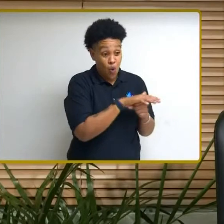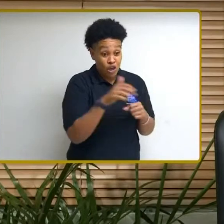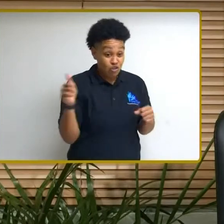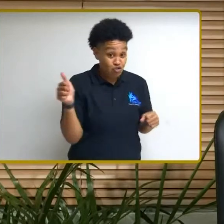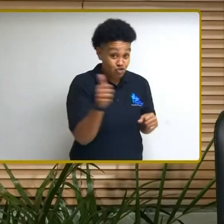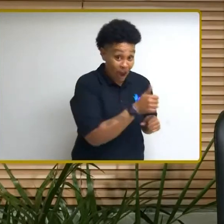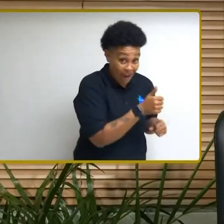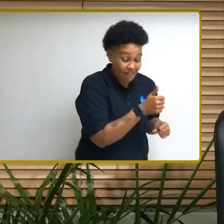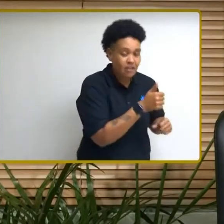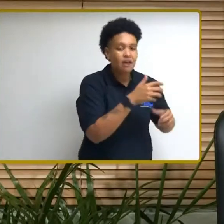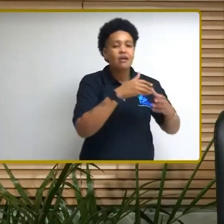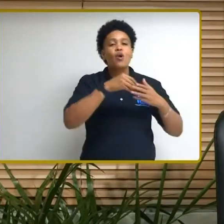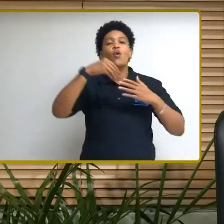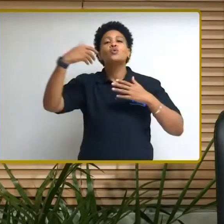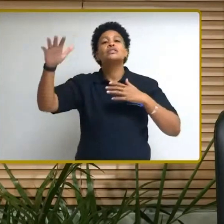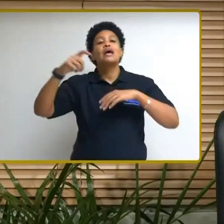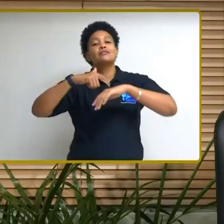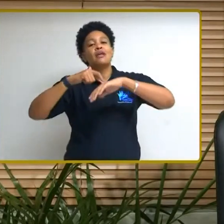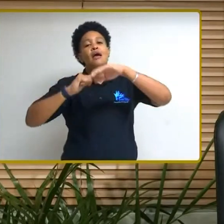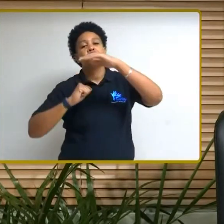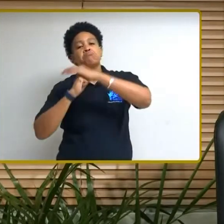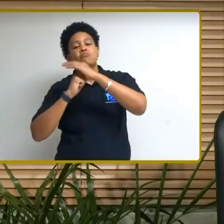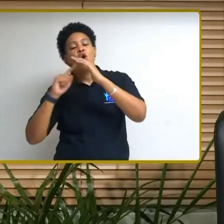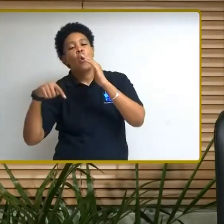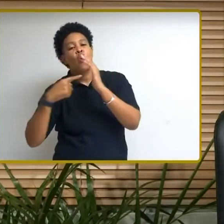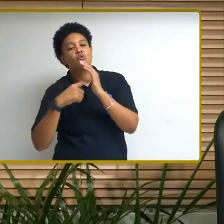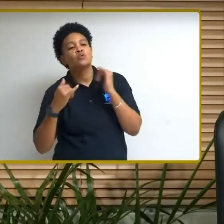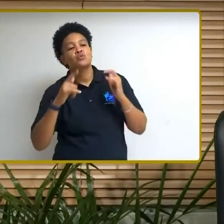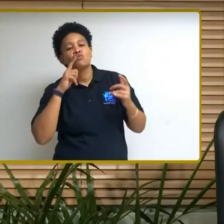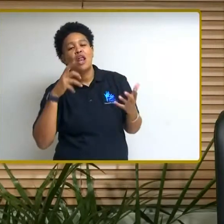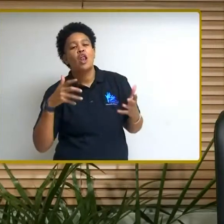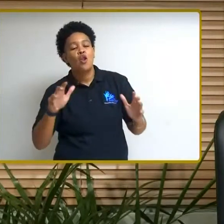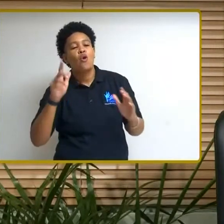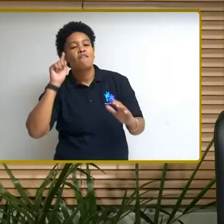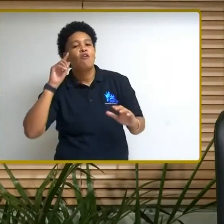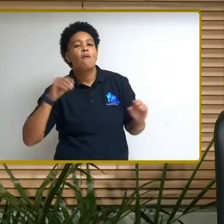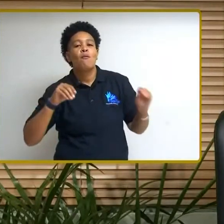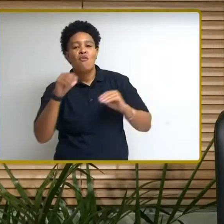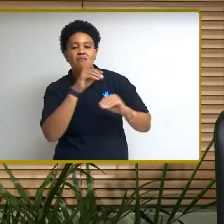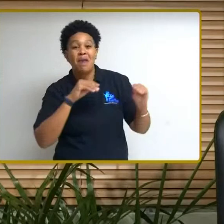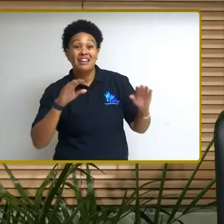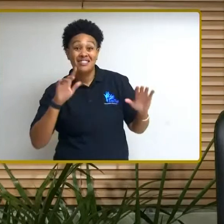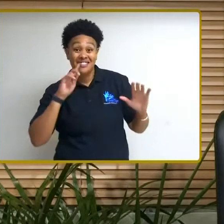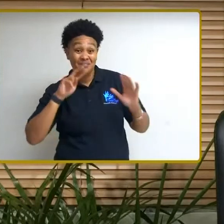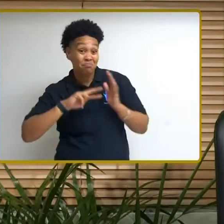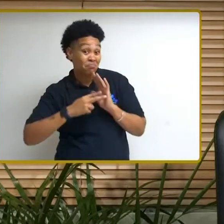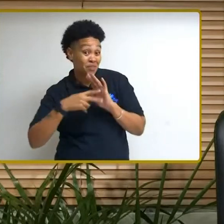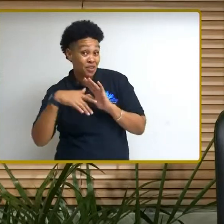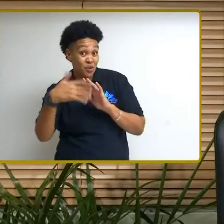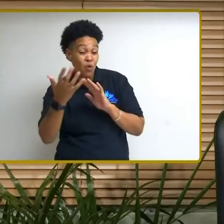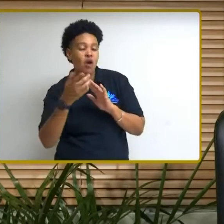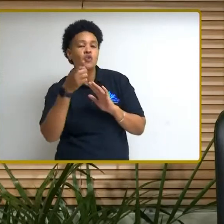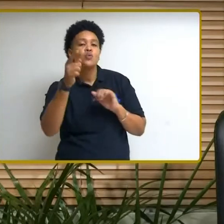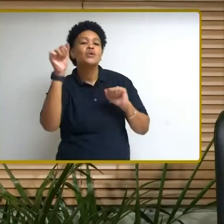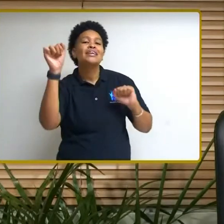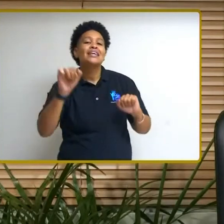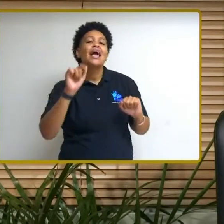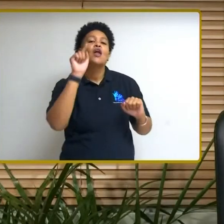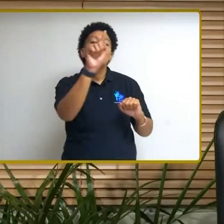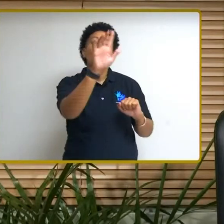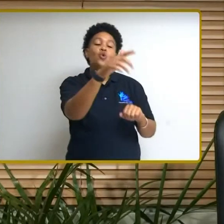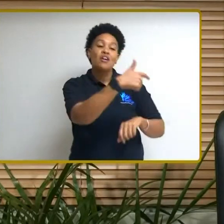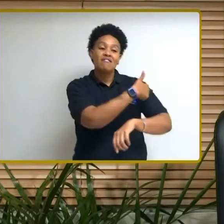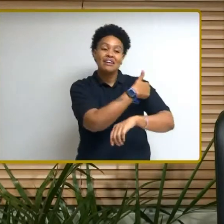location outside of those hours which are allowed for movement. In other words, you can go to